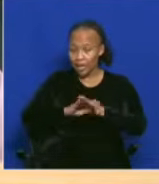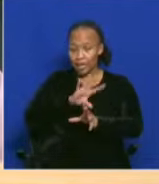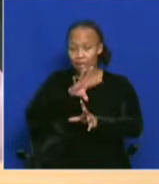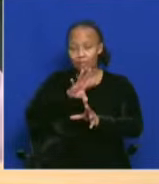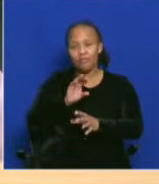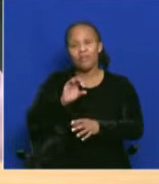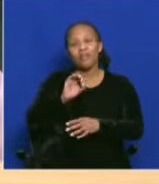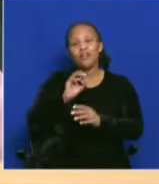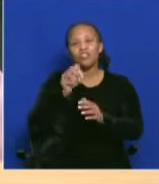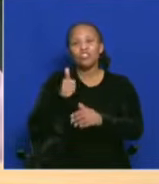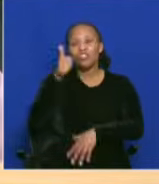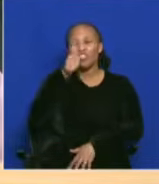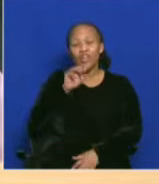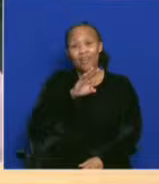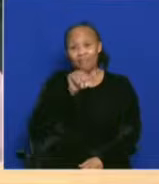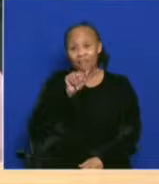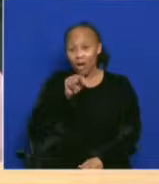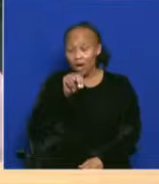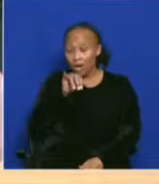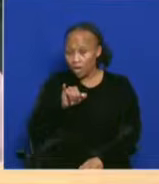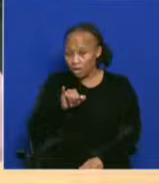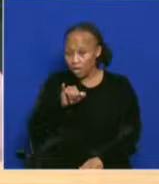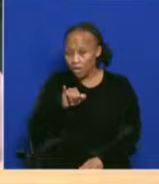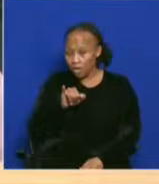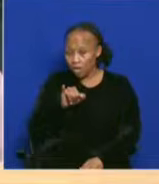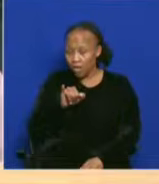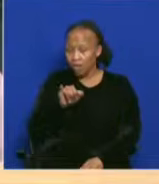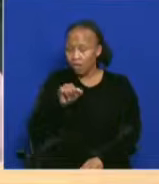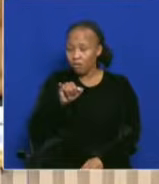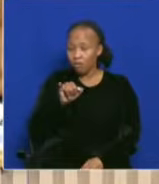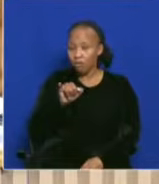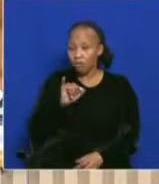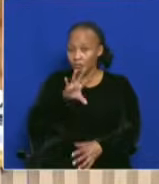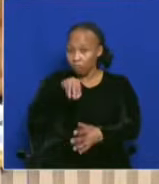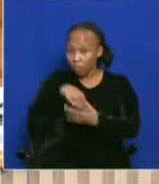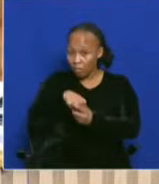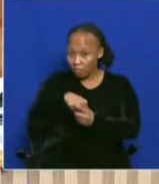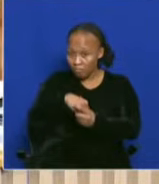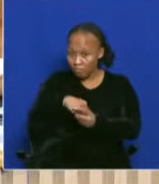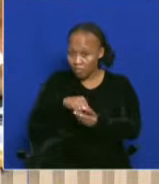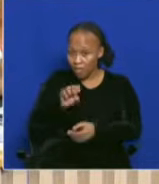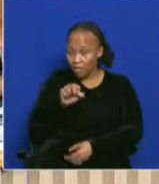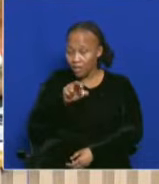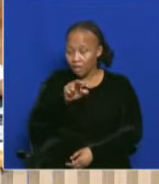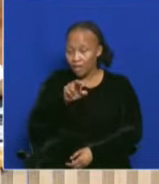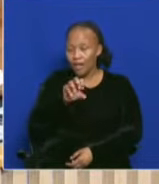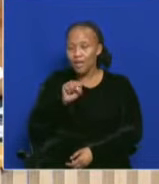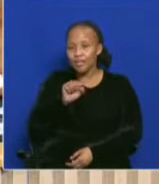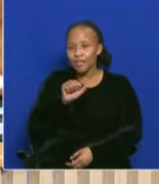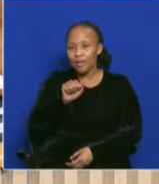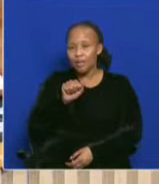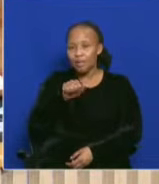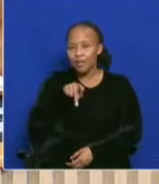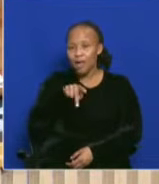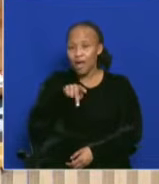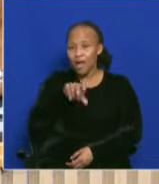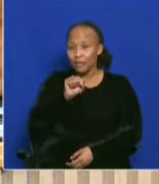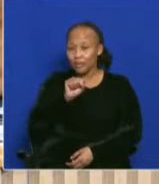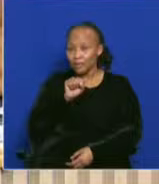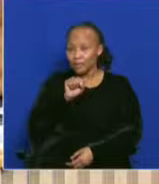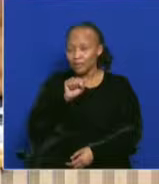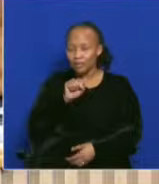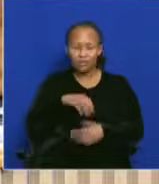No. This is in 2021. No, he's not yet at the SAPS because he only joined the SAPS on the 1st of August,